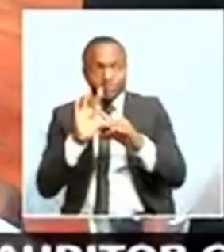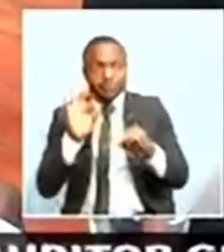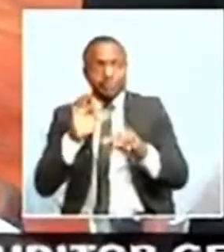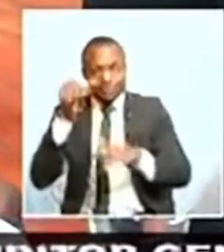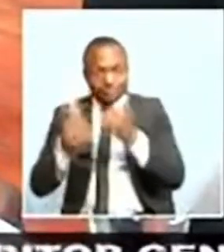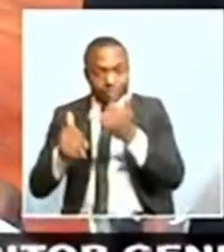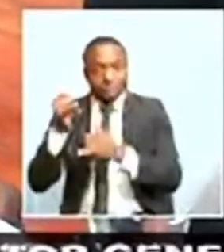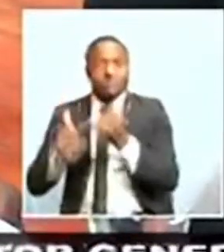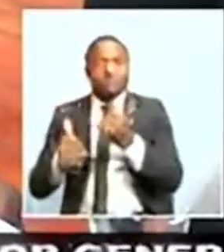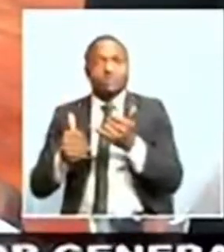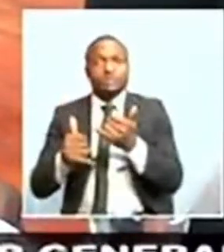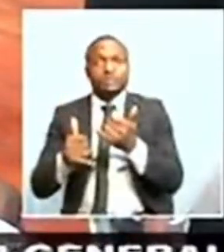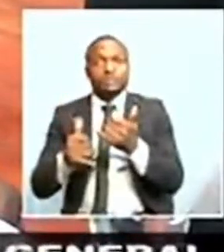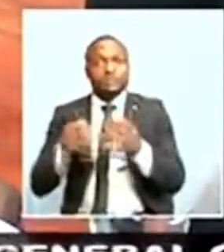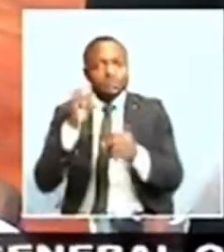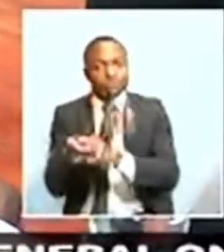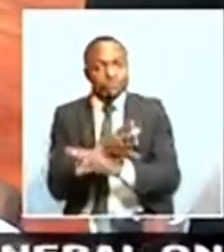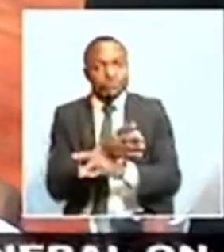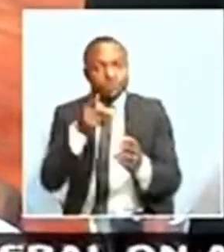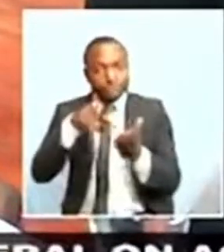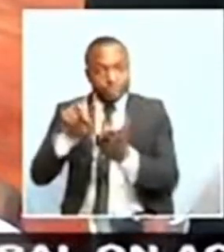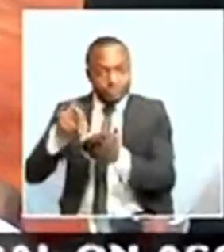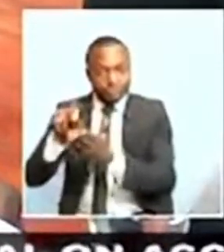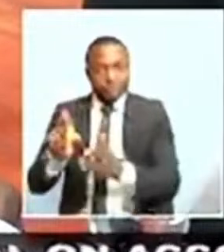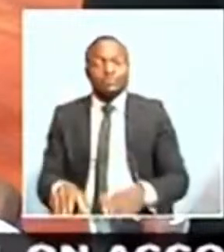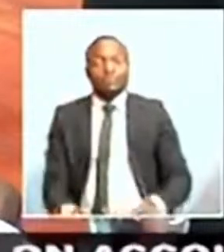clear applications in readiness for payment.